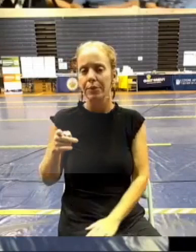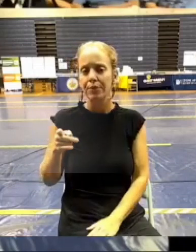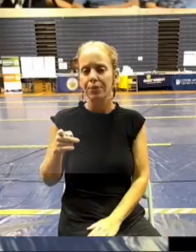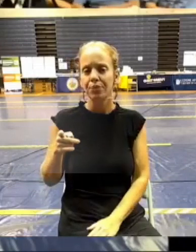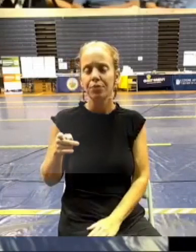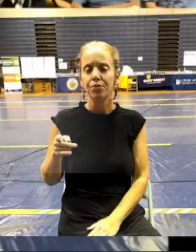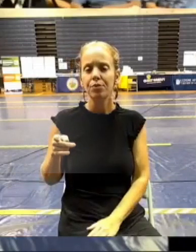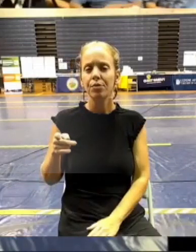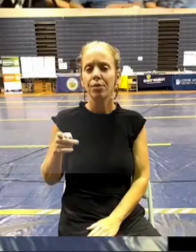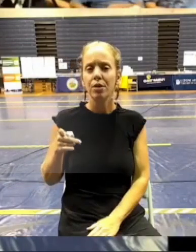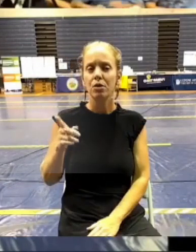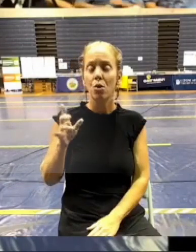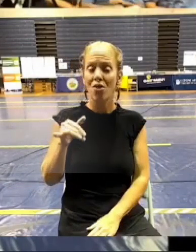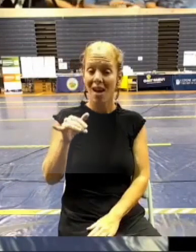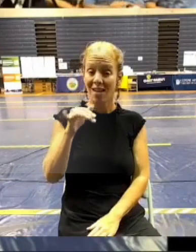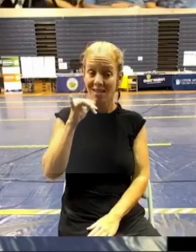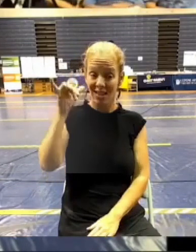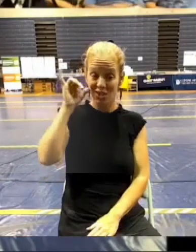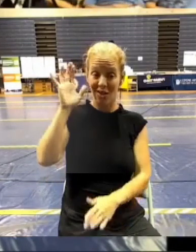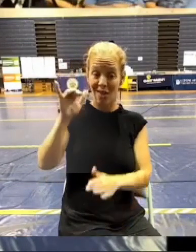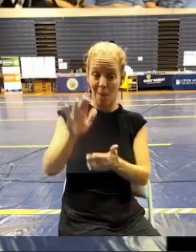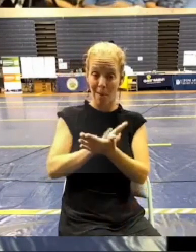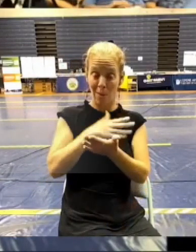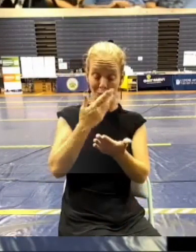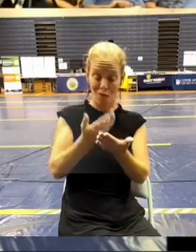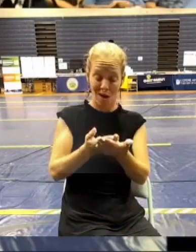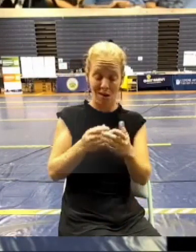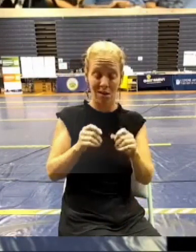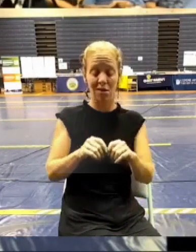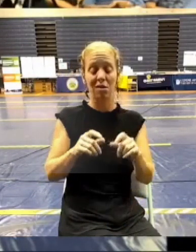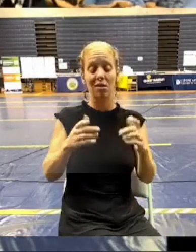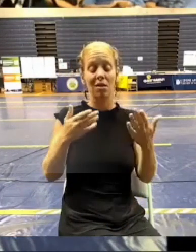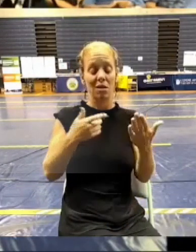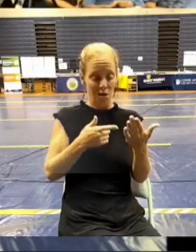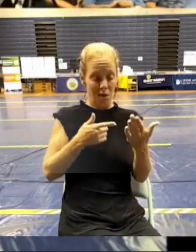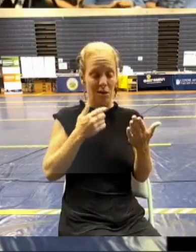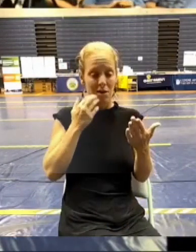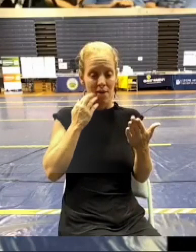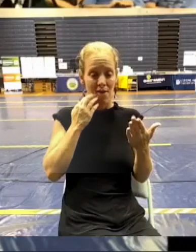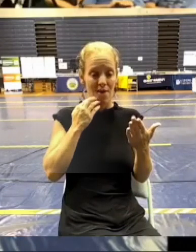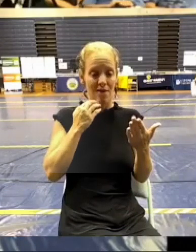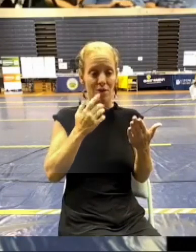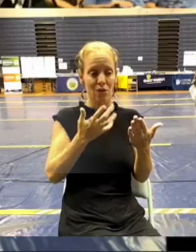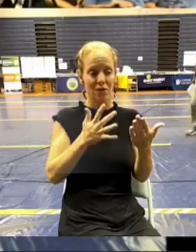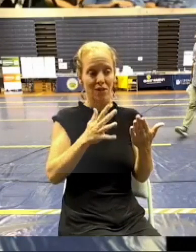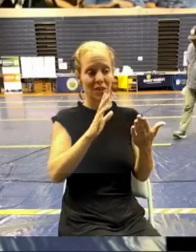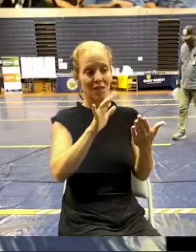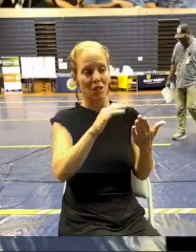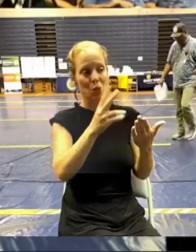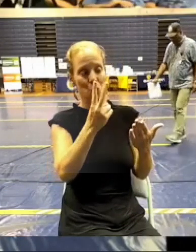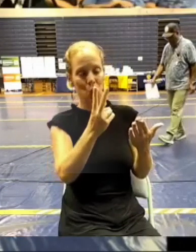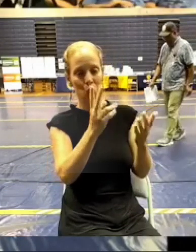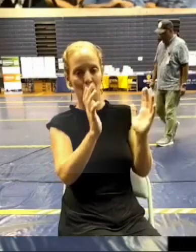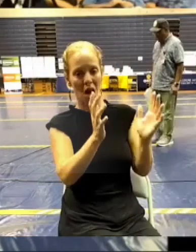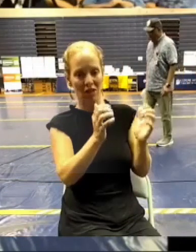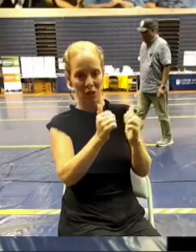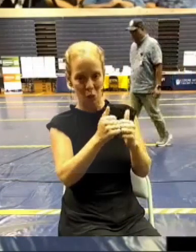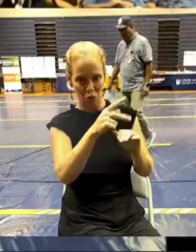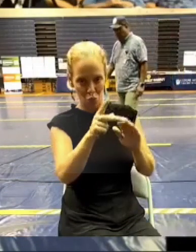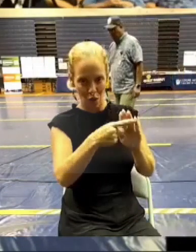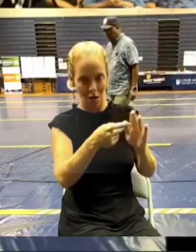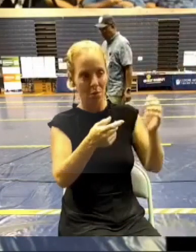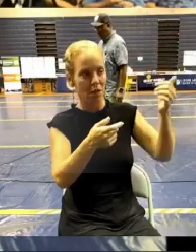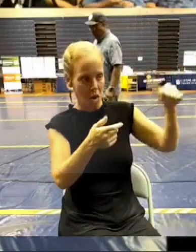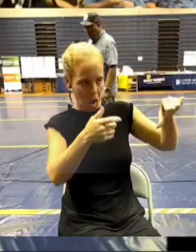going back to what I just got yesterday about that notice, we never get told with those two conversations from the lease program that